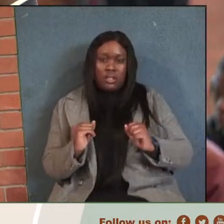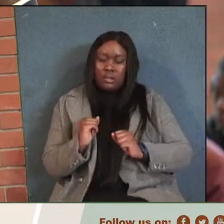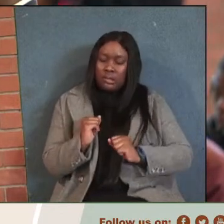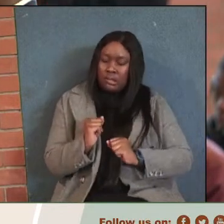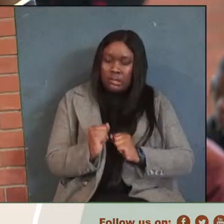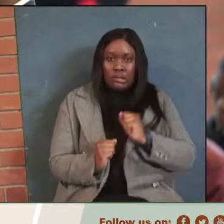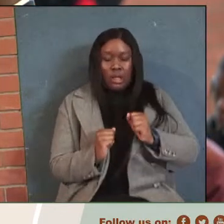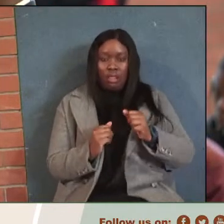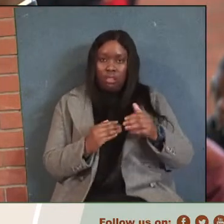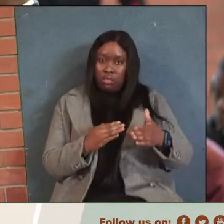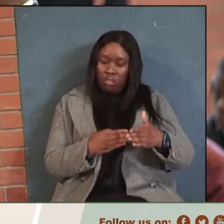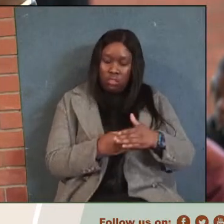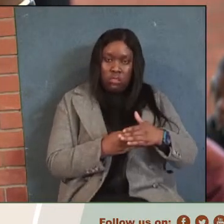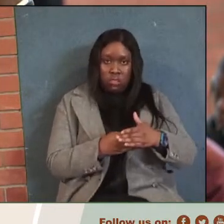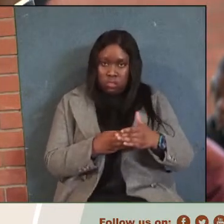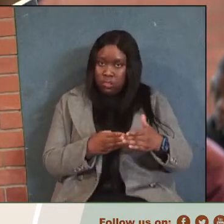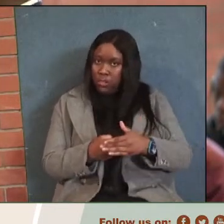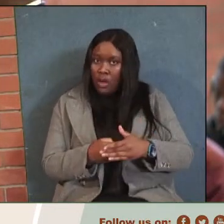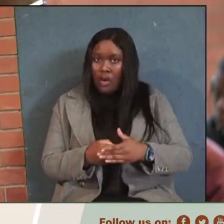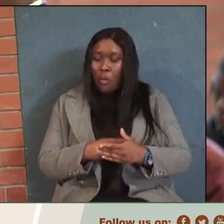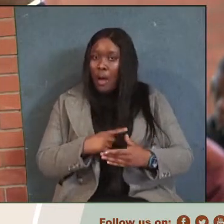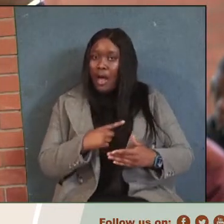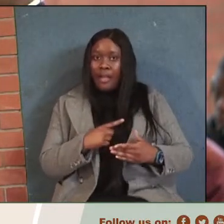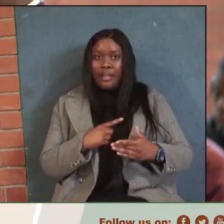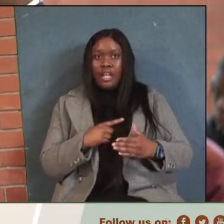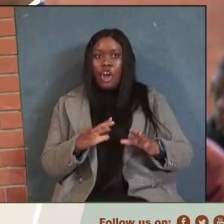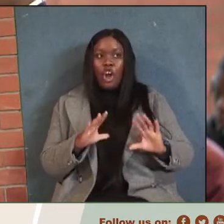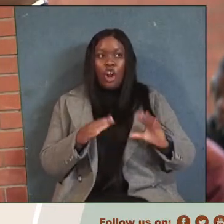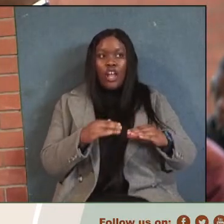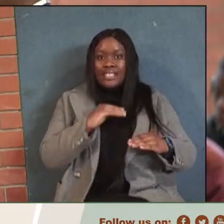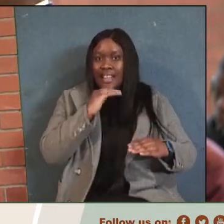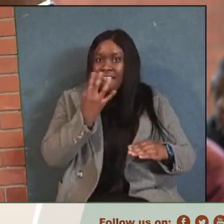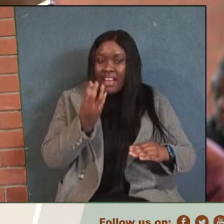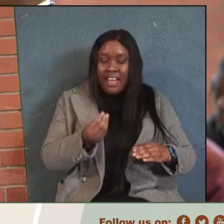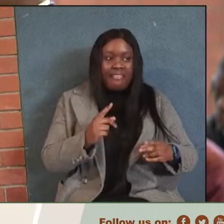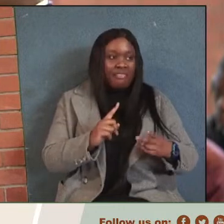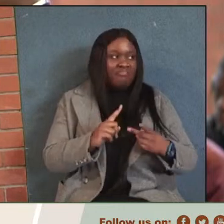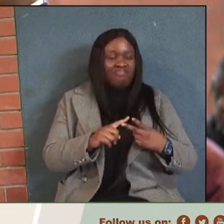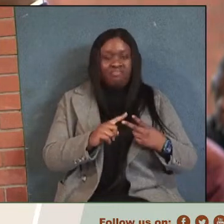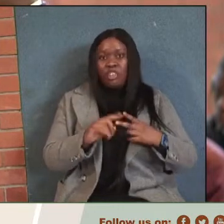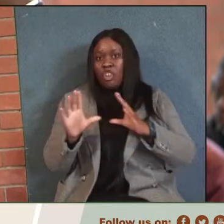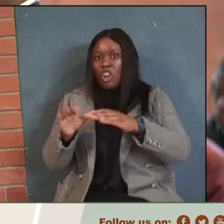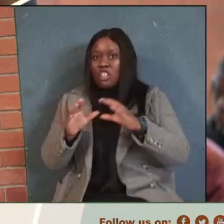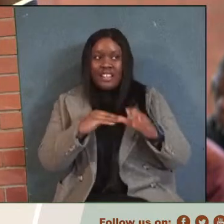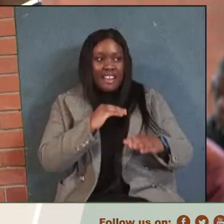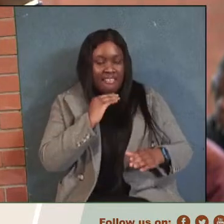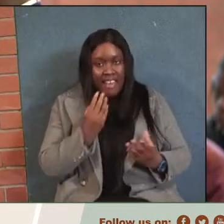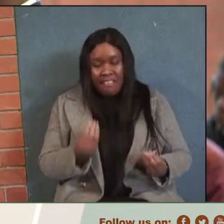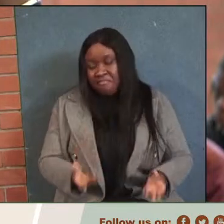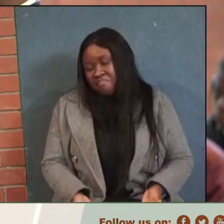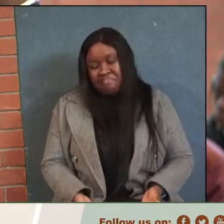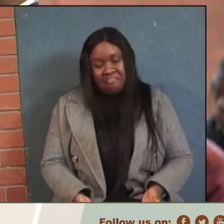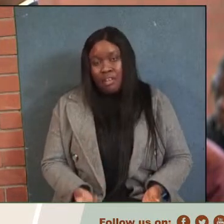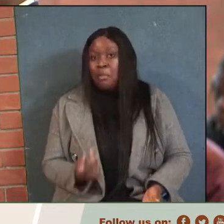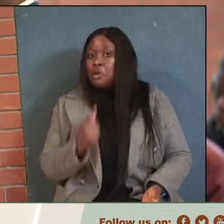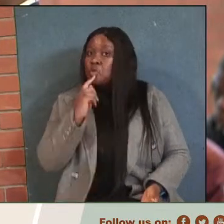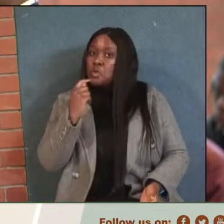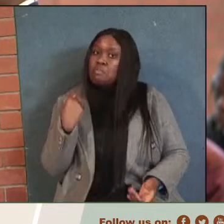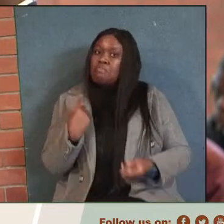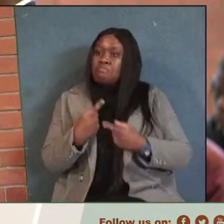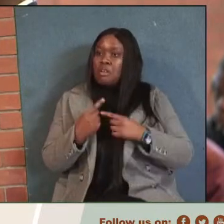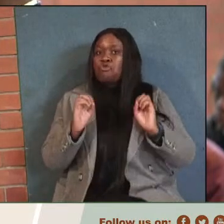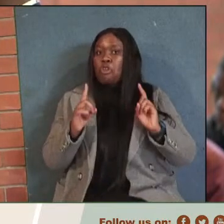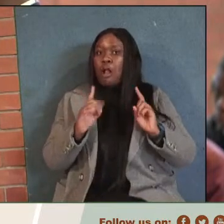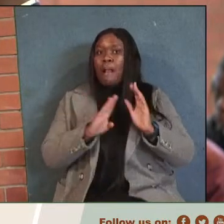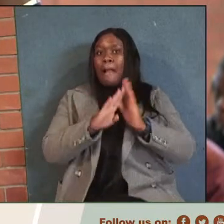many infrastructural development challenges. Although South Africa has made a significant stride regarding the provision and development